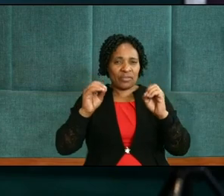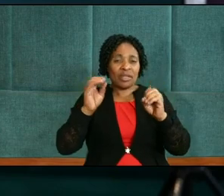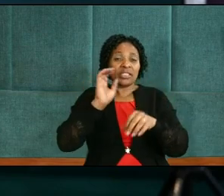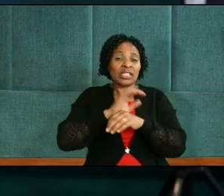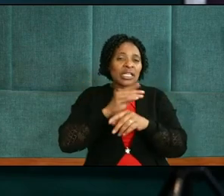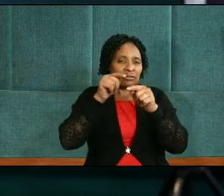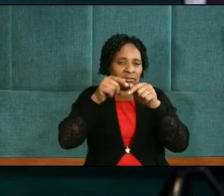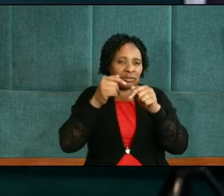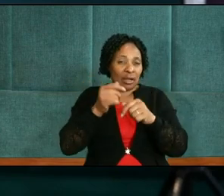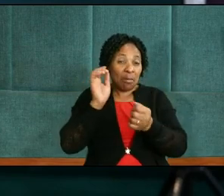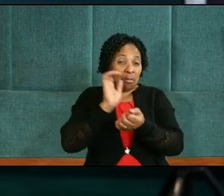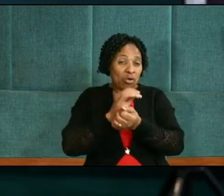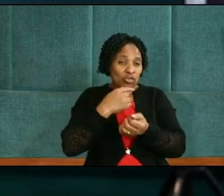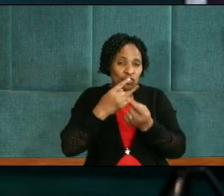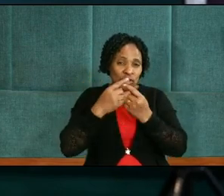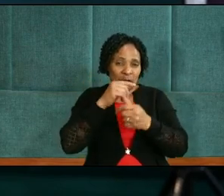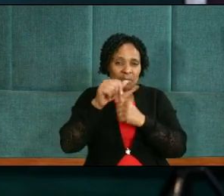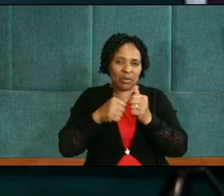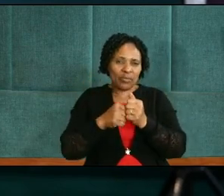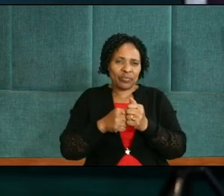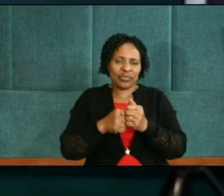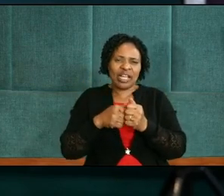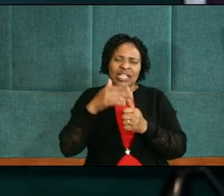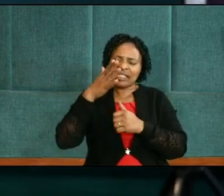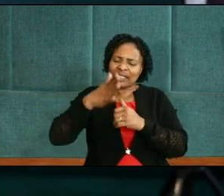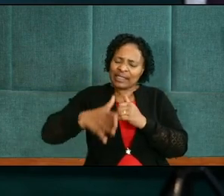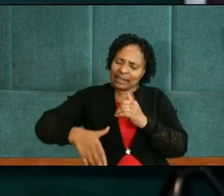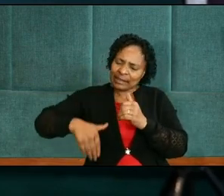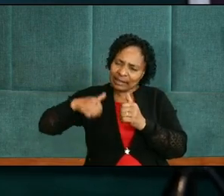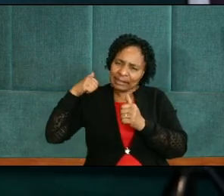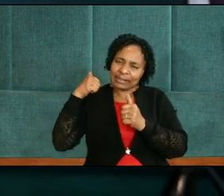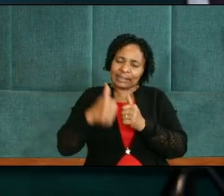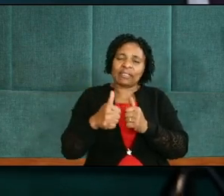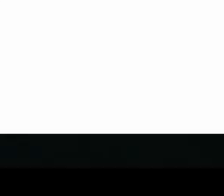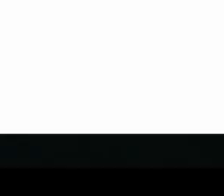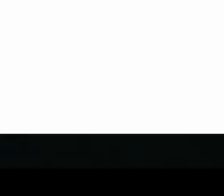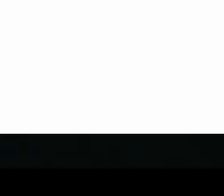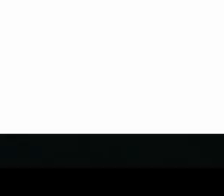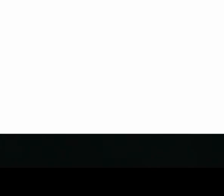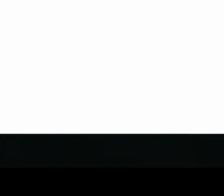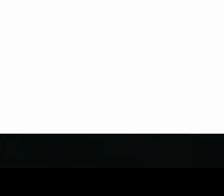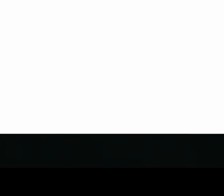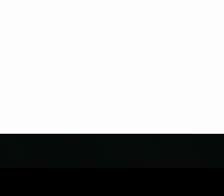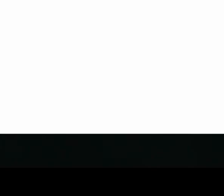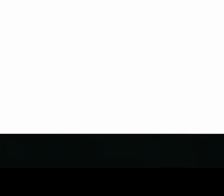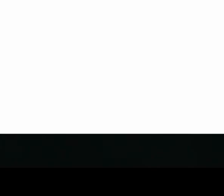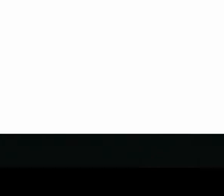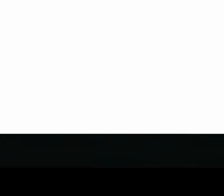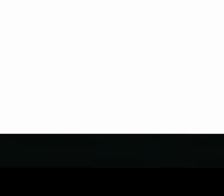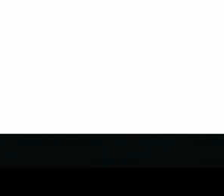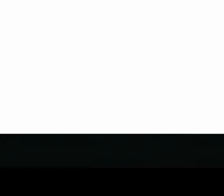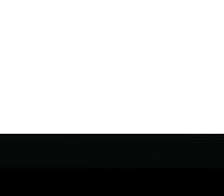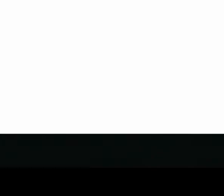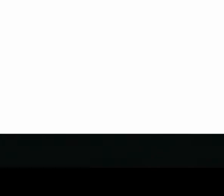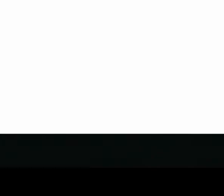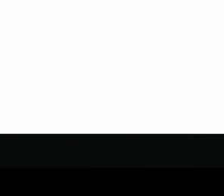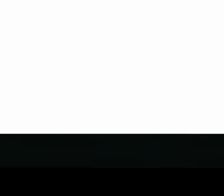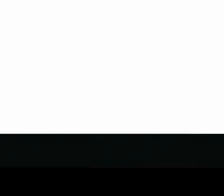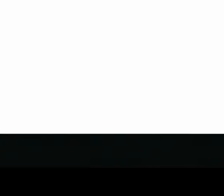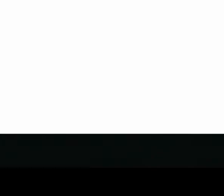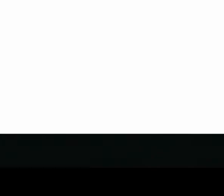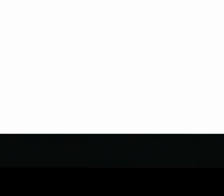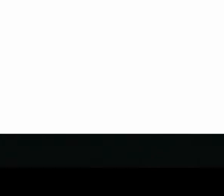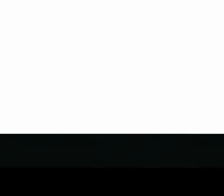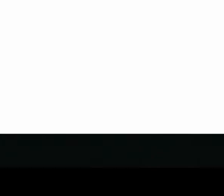This is Paul. Hey, what else? Selfish ambitions. People who are selfish won't pass through the pearly gate. Beep,